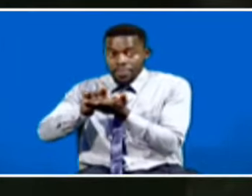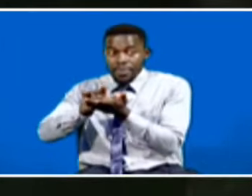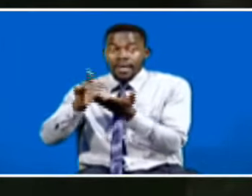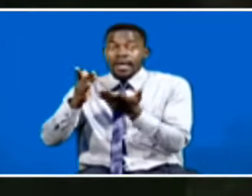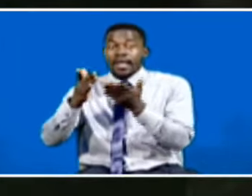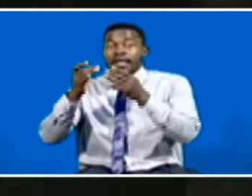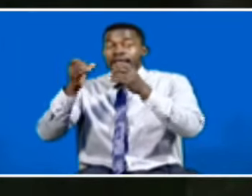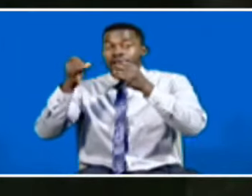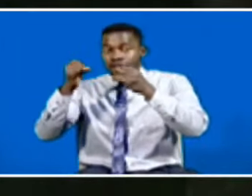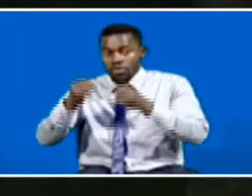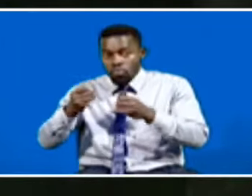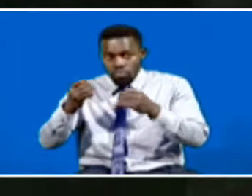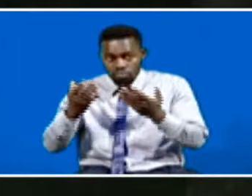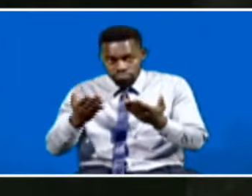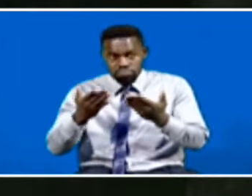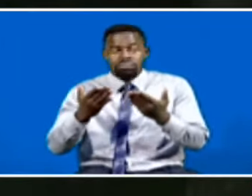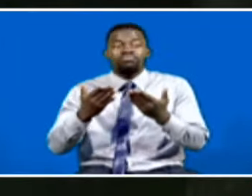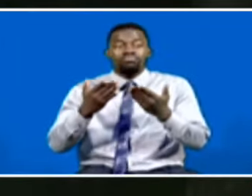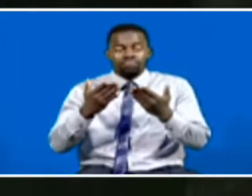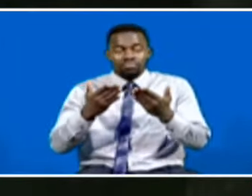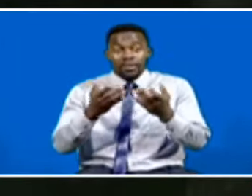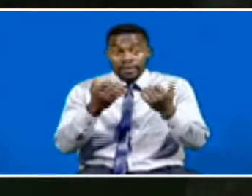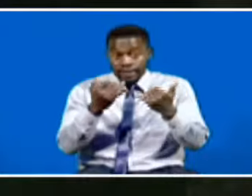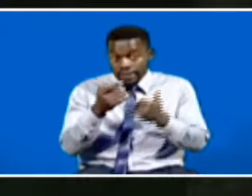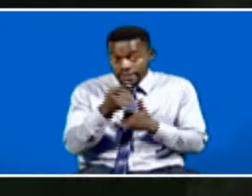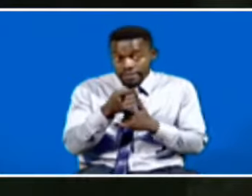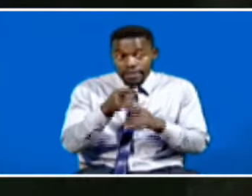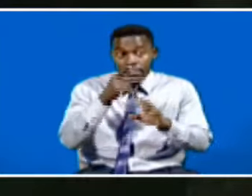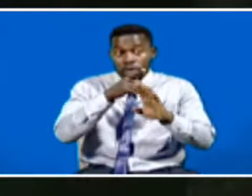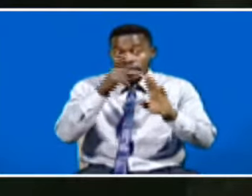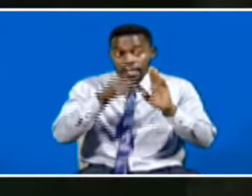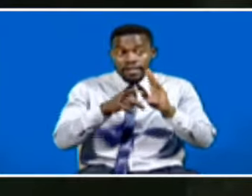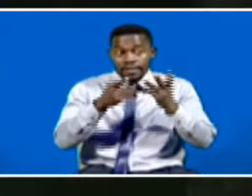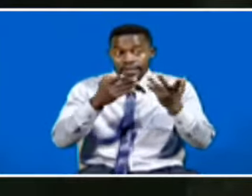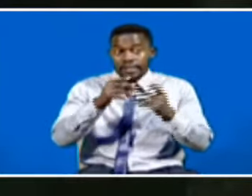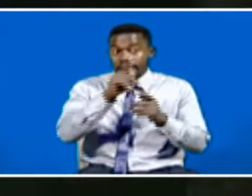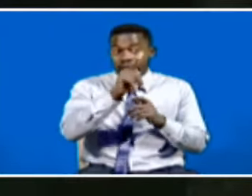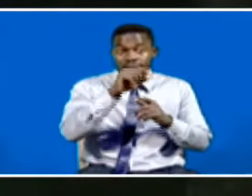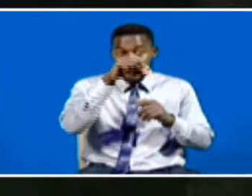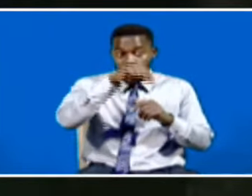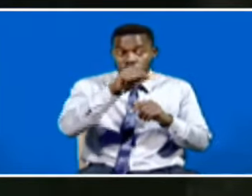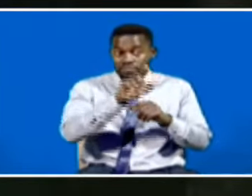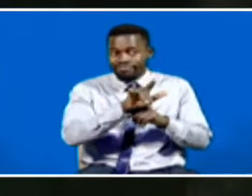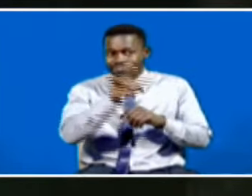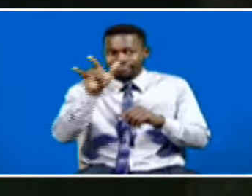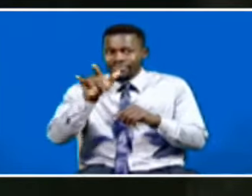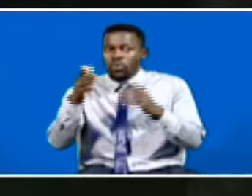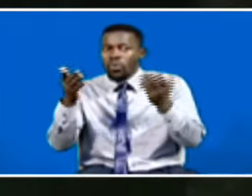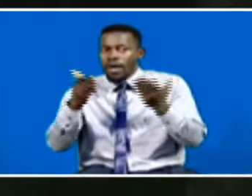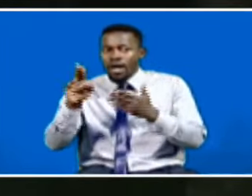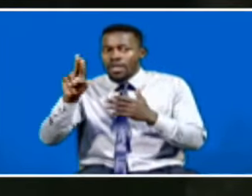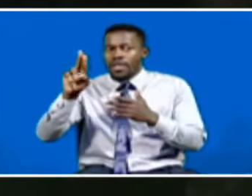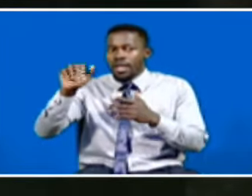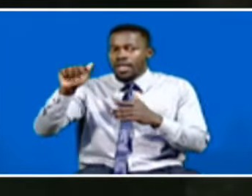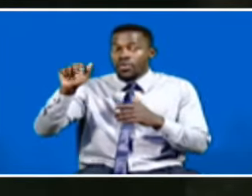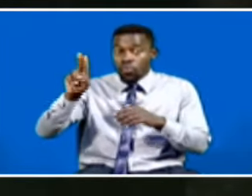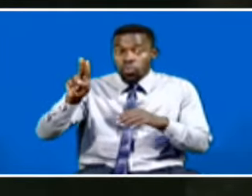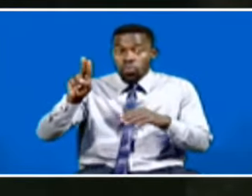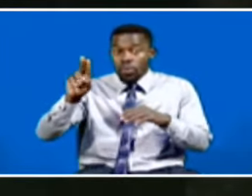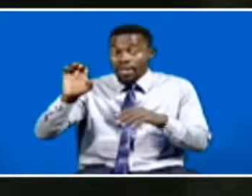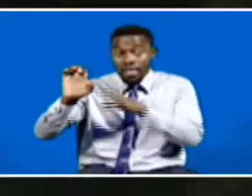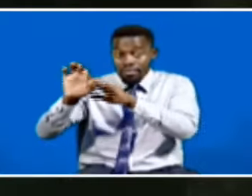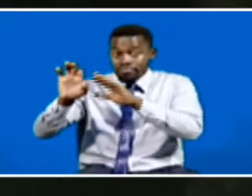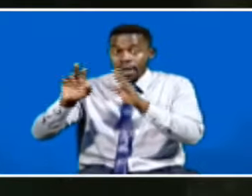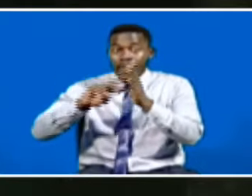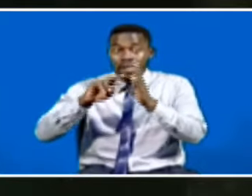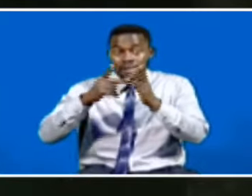B737F cargo aircraft. Now, this initiative is poised to strengthen trade relations between the United Arab Emirates and